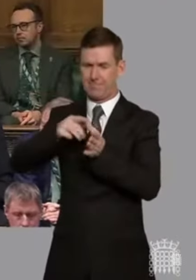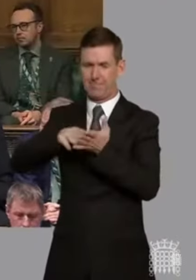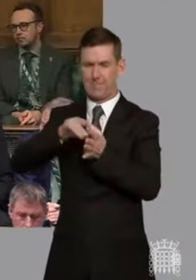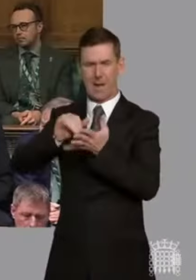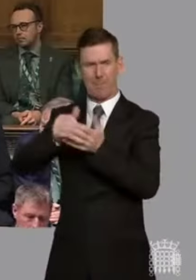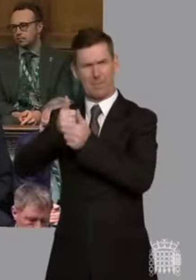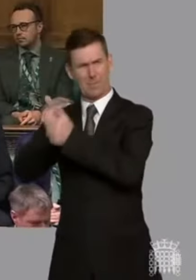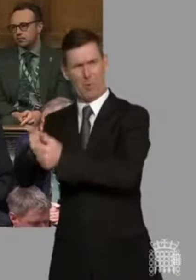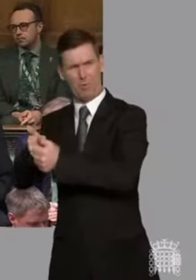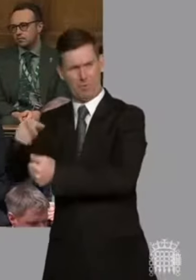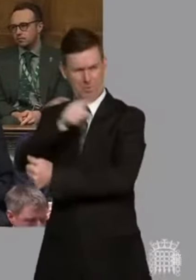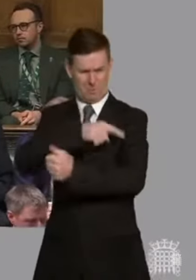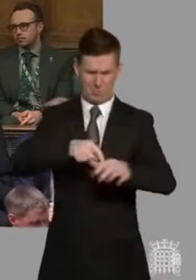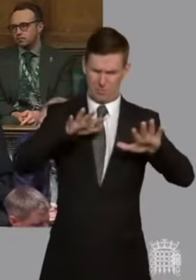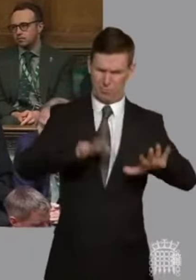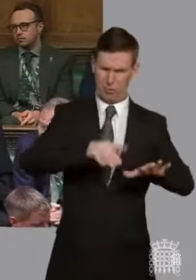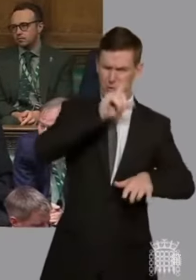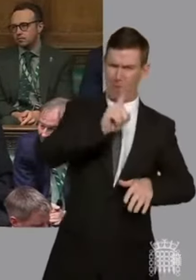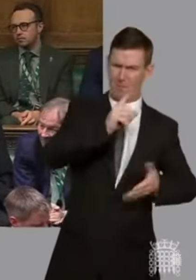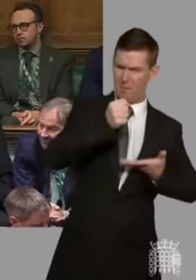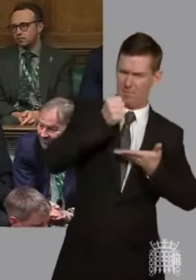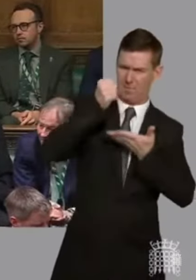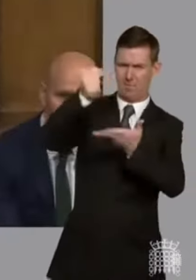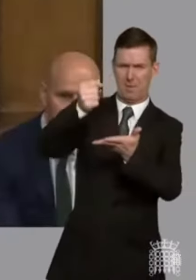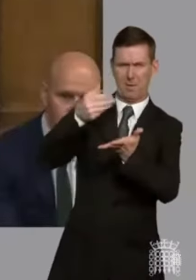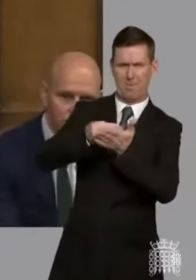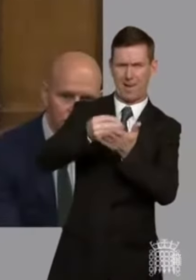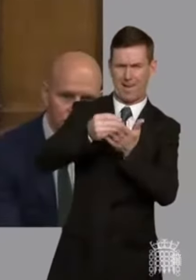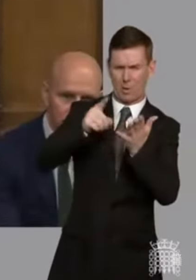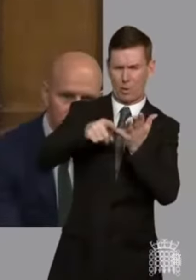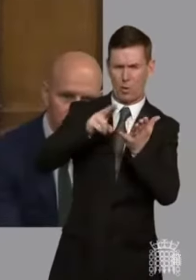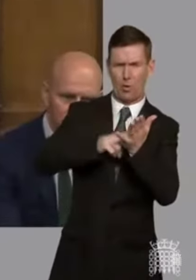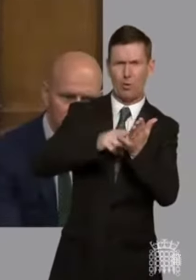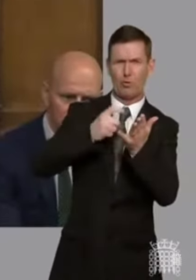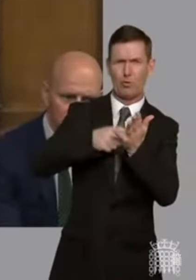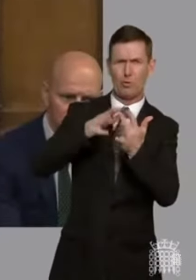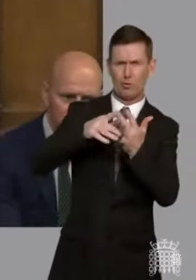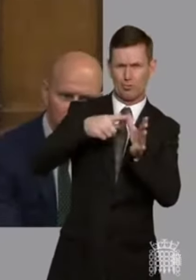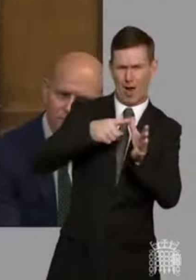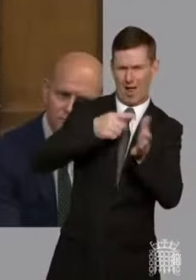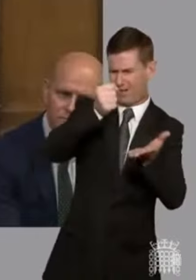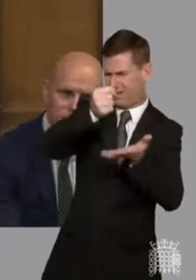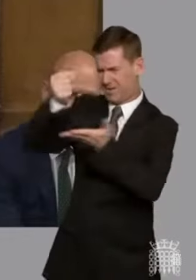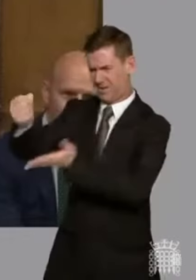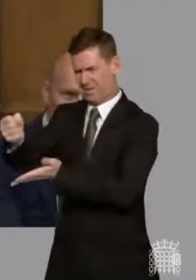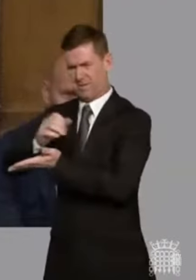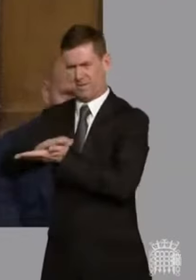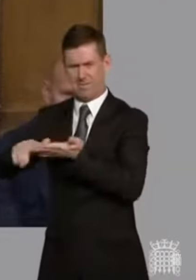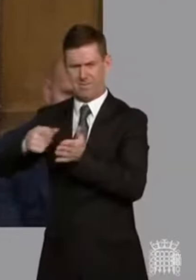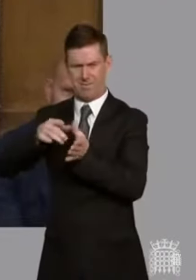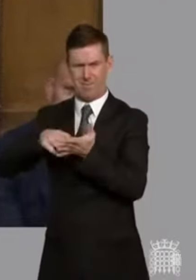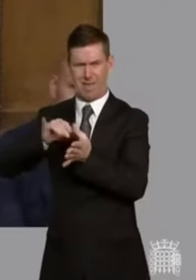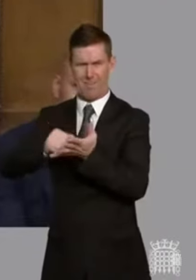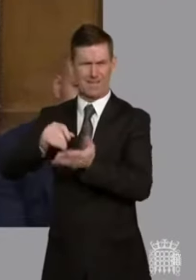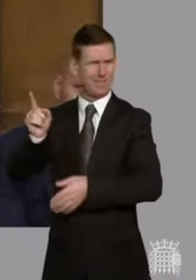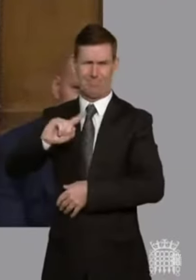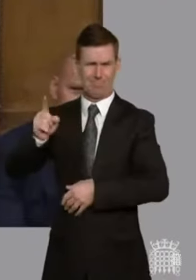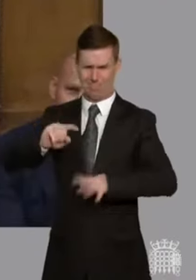Prime Minister agree with me that we should stop funding Hamas, follow the example of other nations and divert our aid to other,